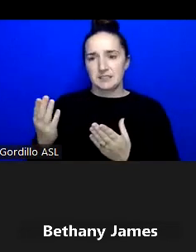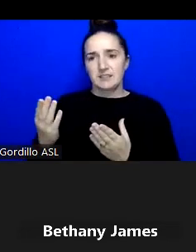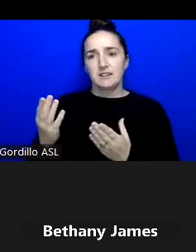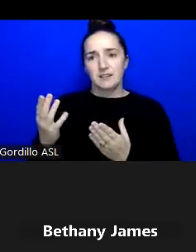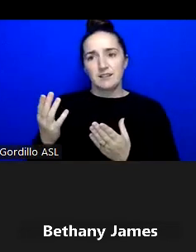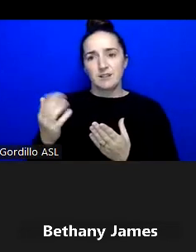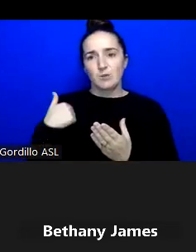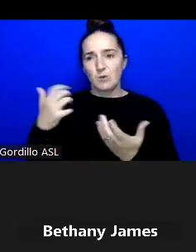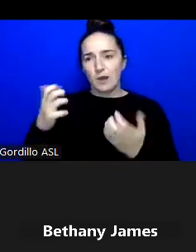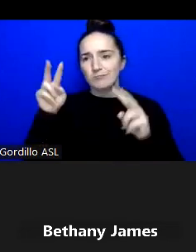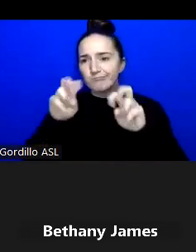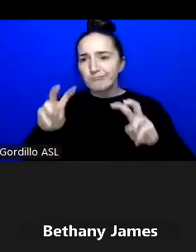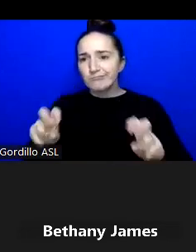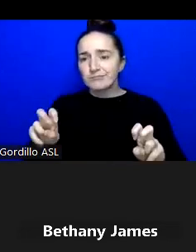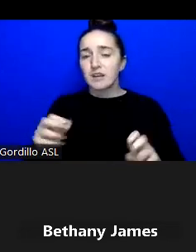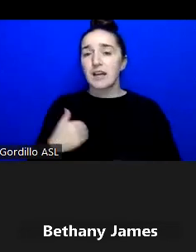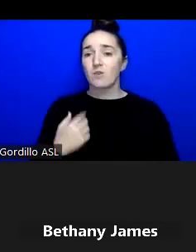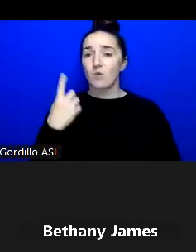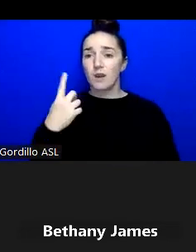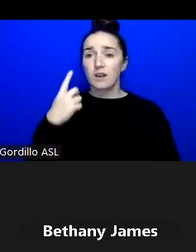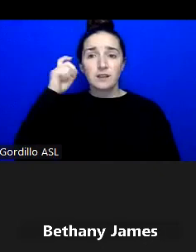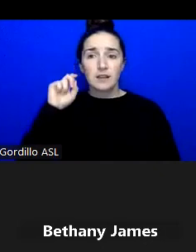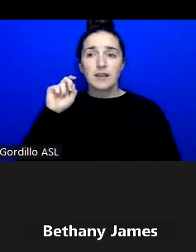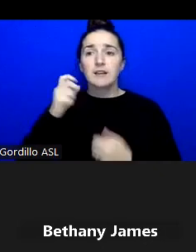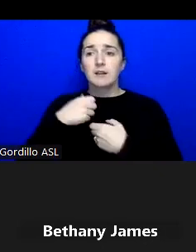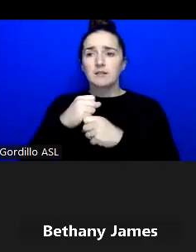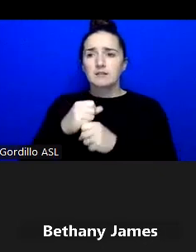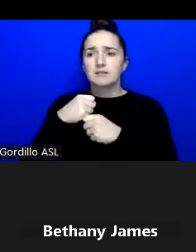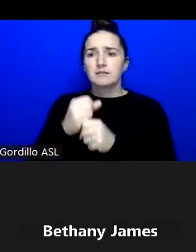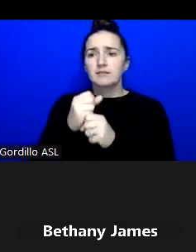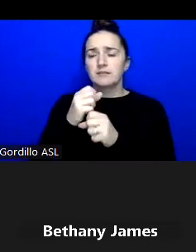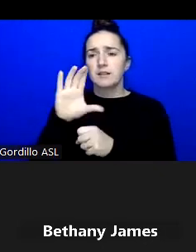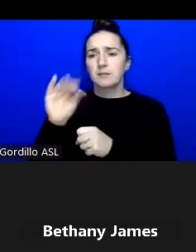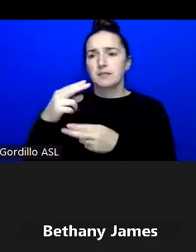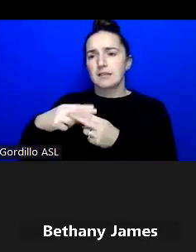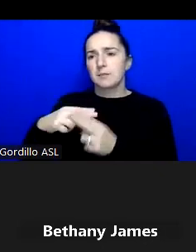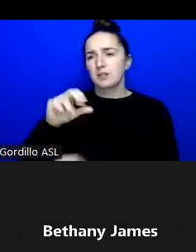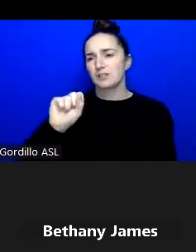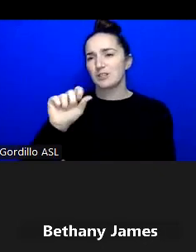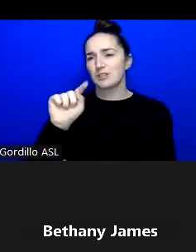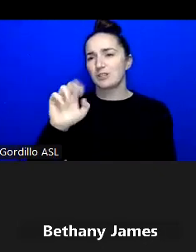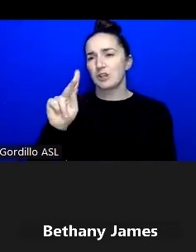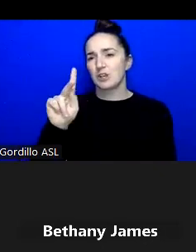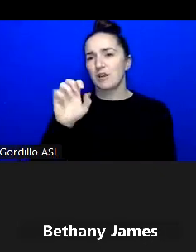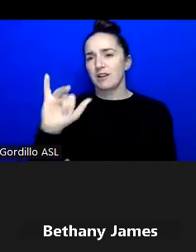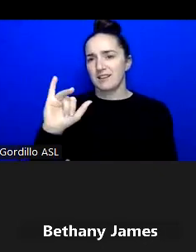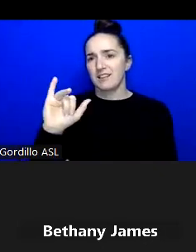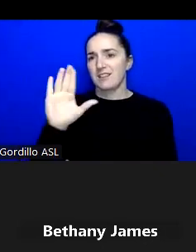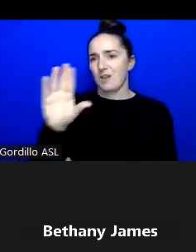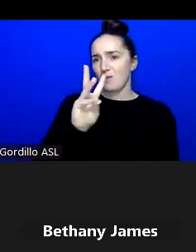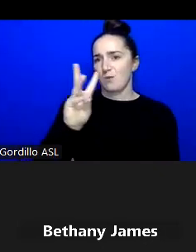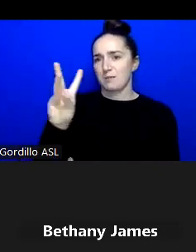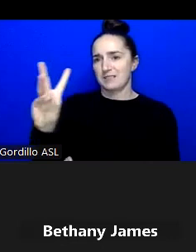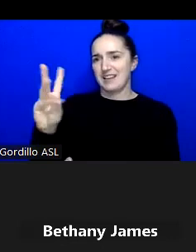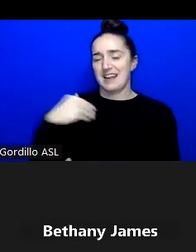for one of the hearing aid manufacturers called Starkey. They have a really cool feature on their website that is a hearing loss simulator. So if anyone would